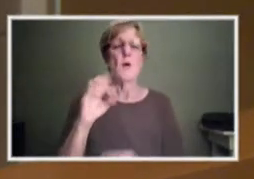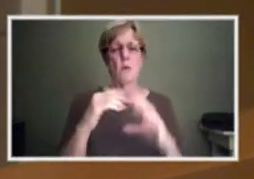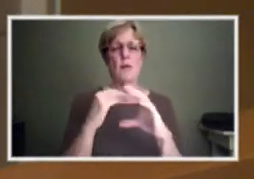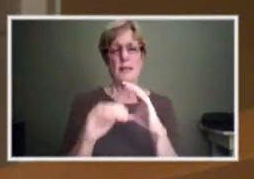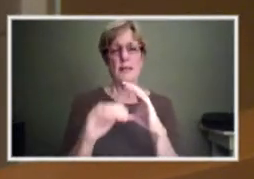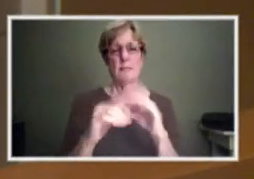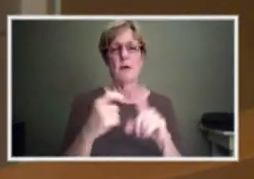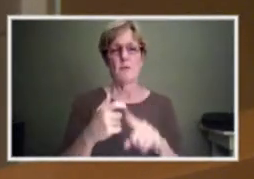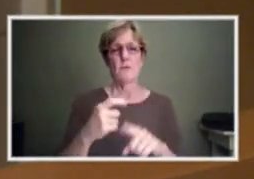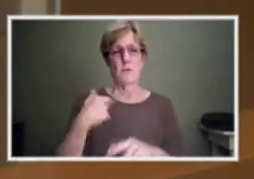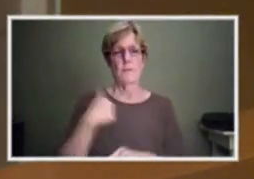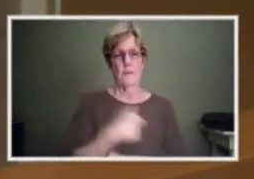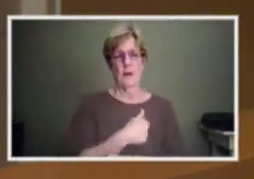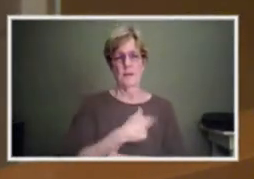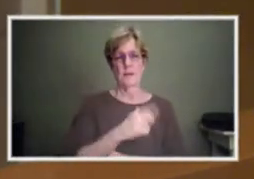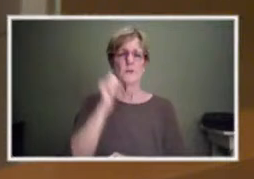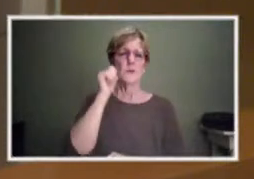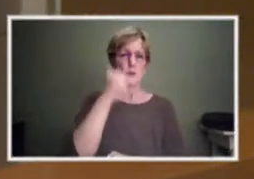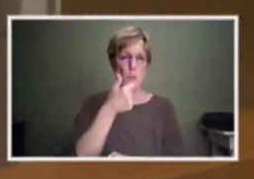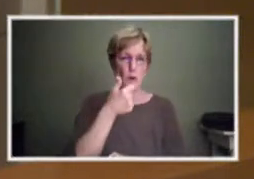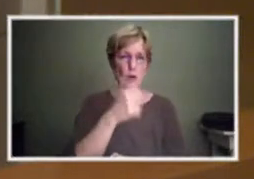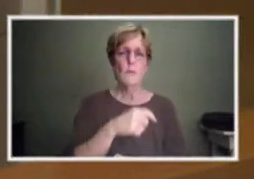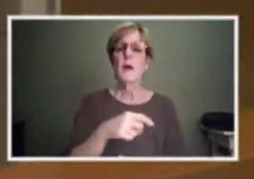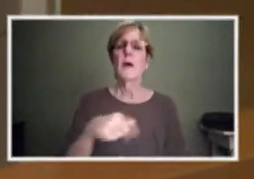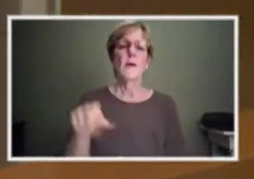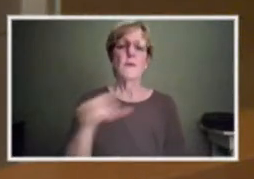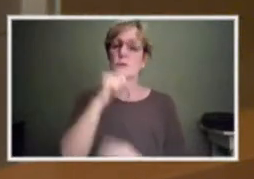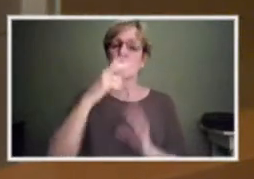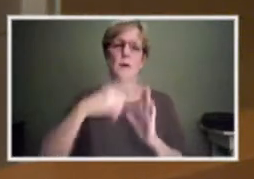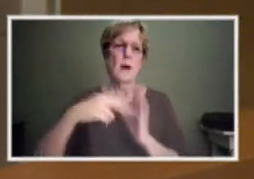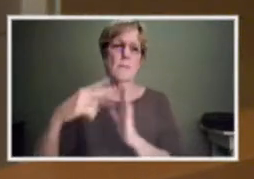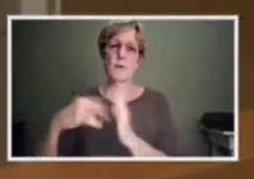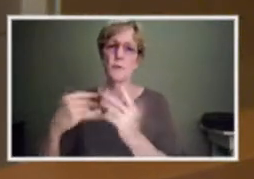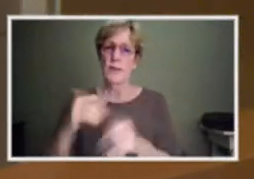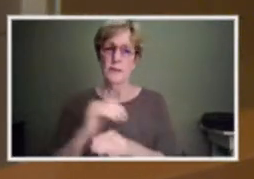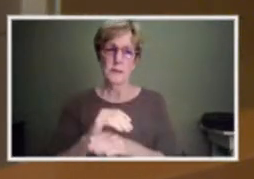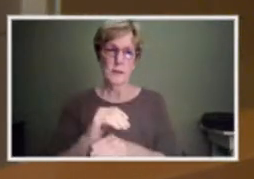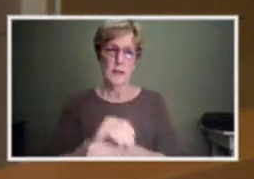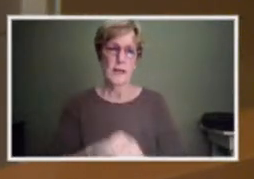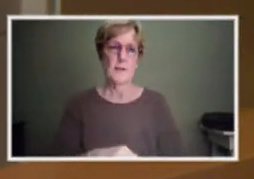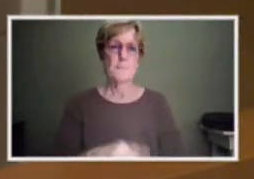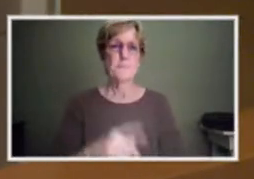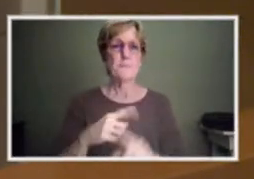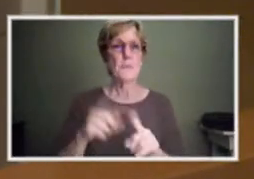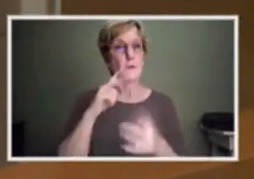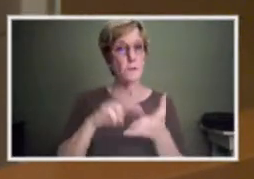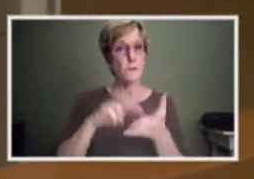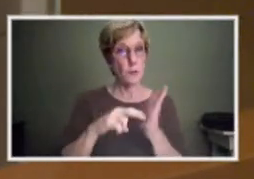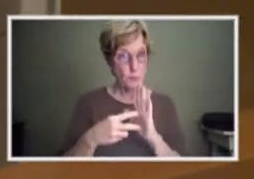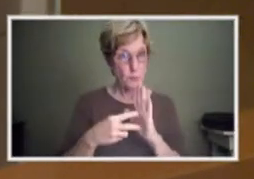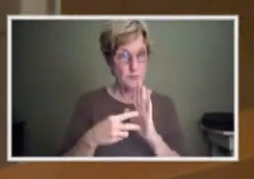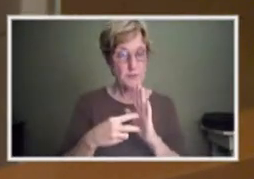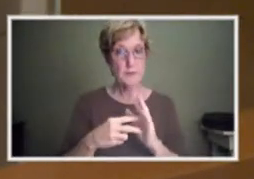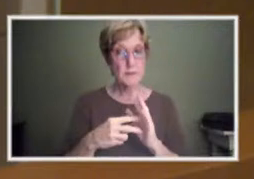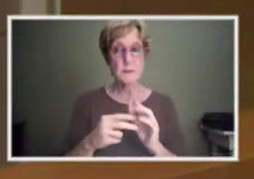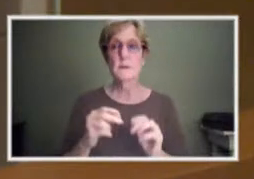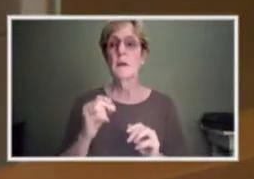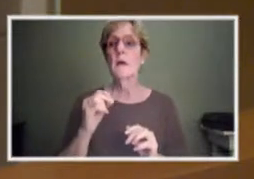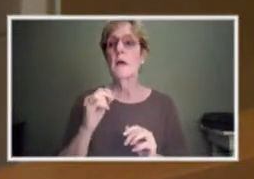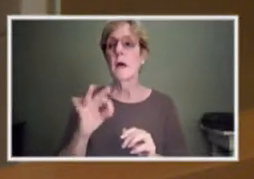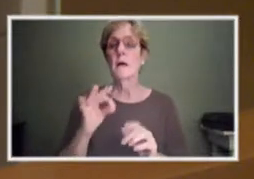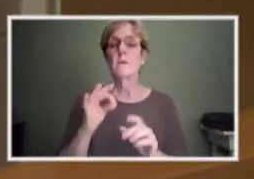our office tomorrow, and those will not be read tonight. But for the purposes of